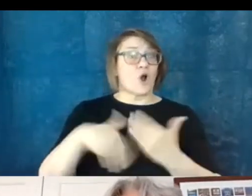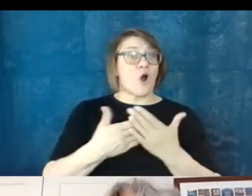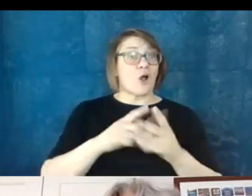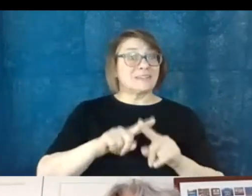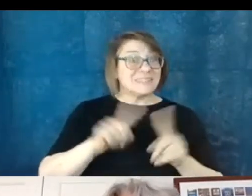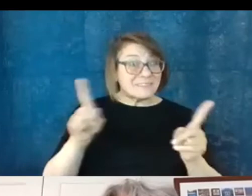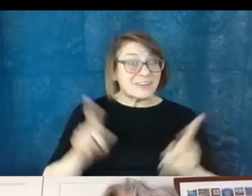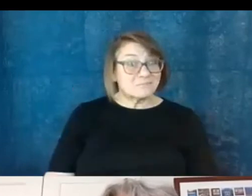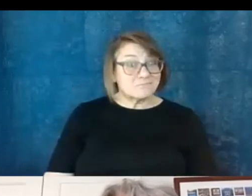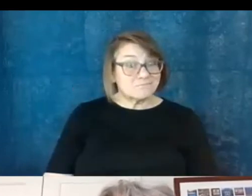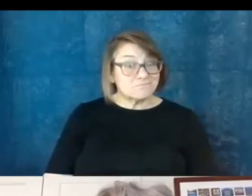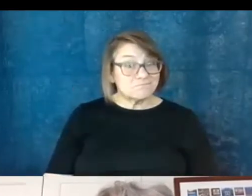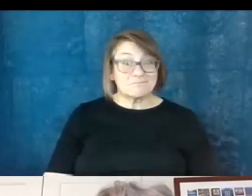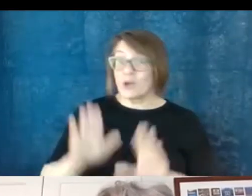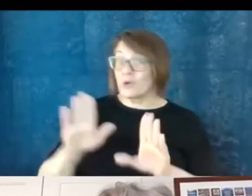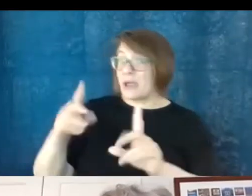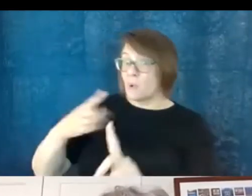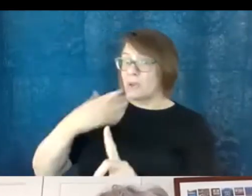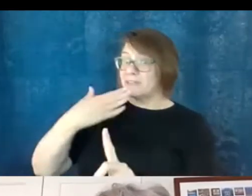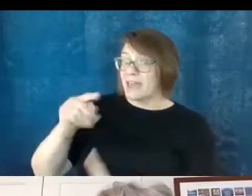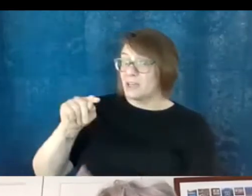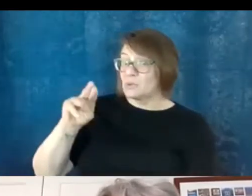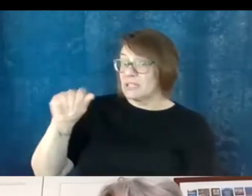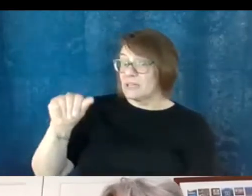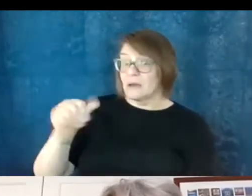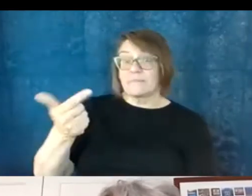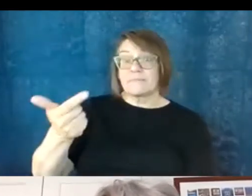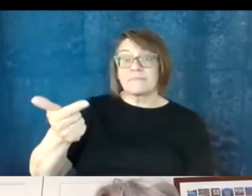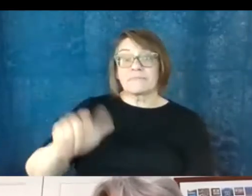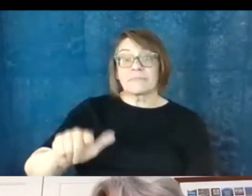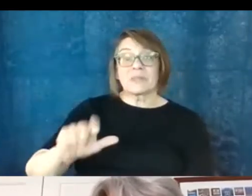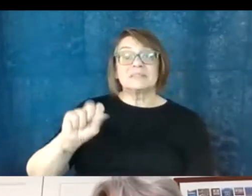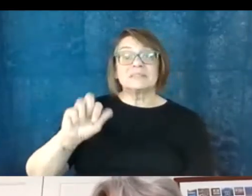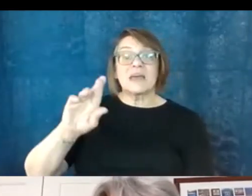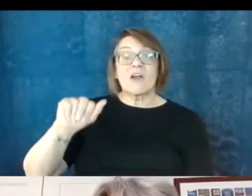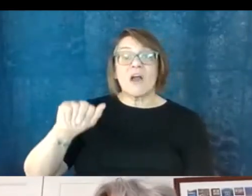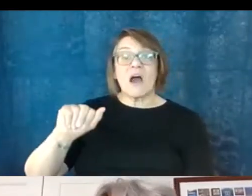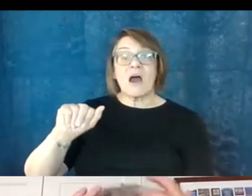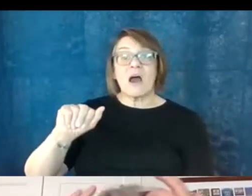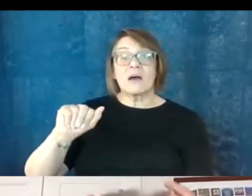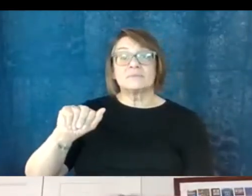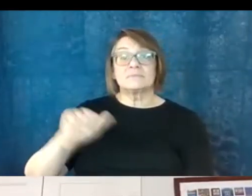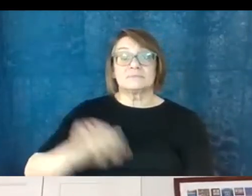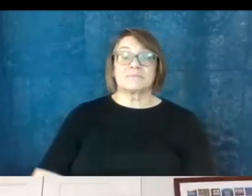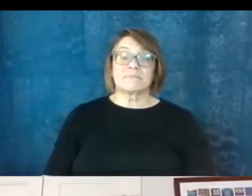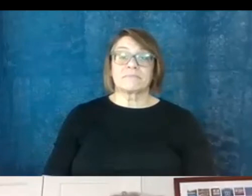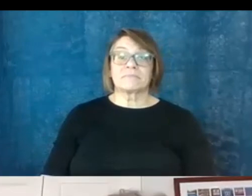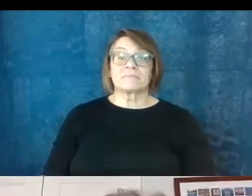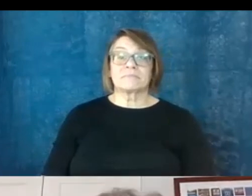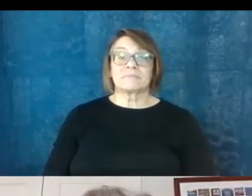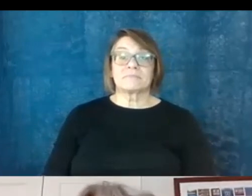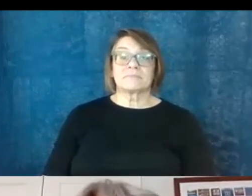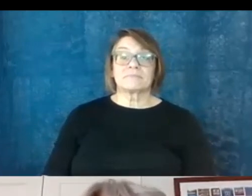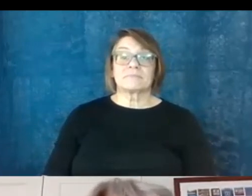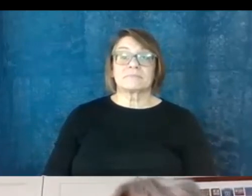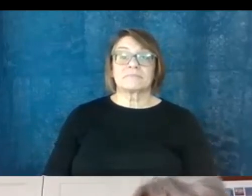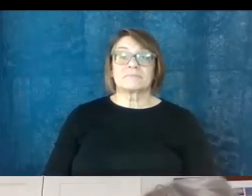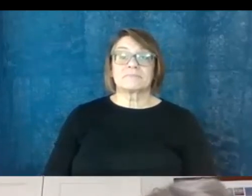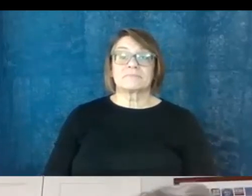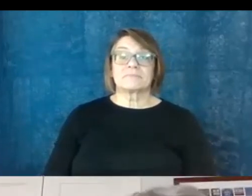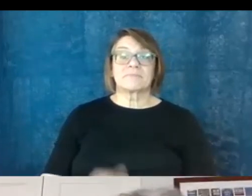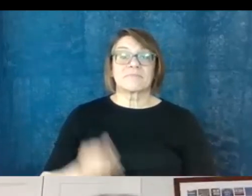here, and great points, thank you. All right, on to Sara Carnevale. Last words.